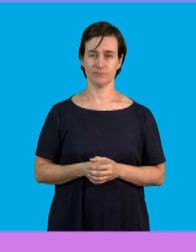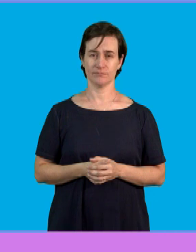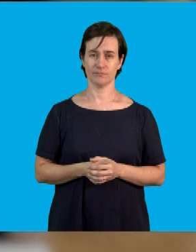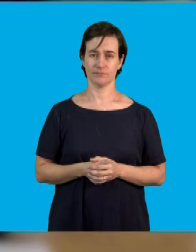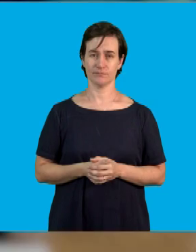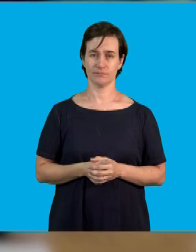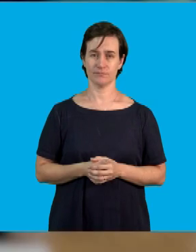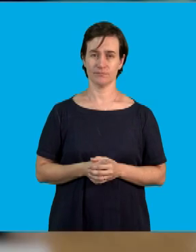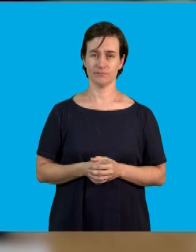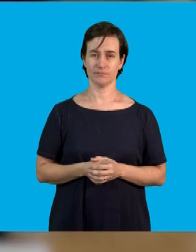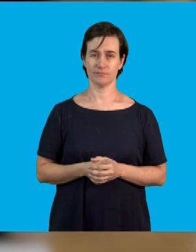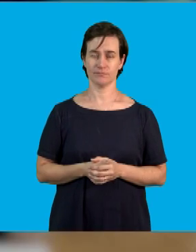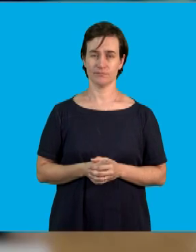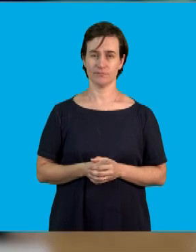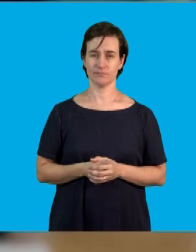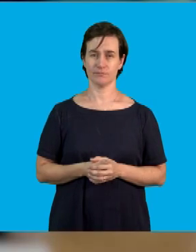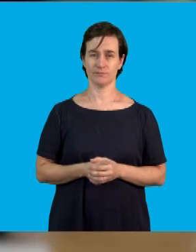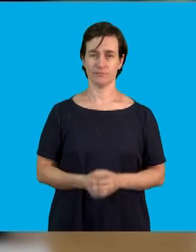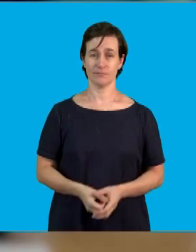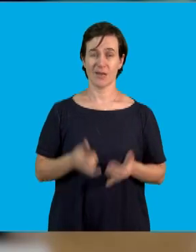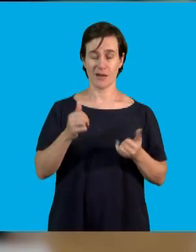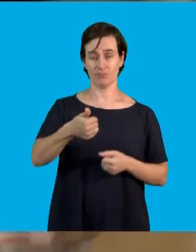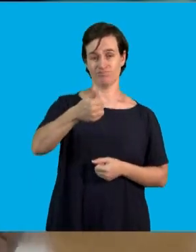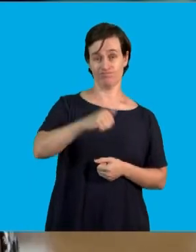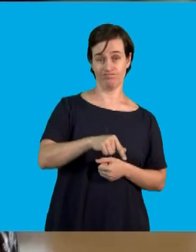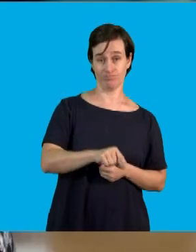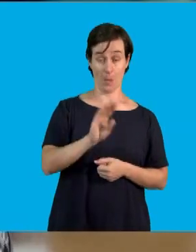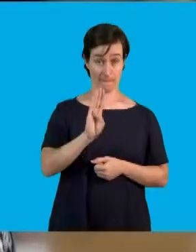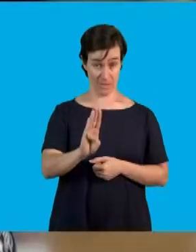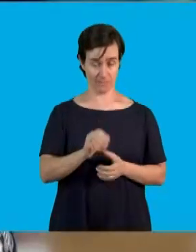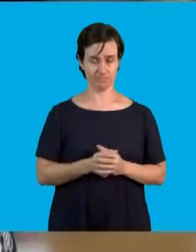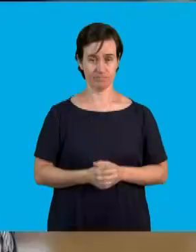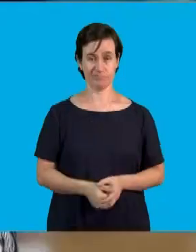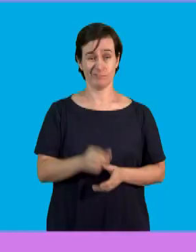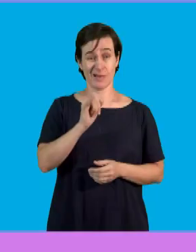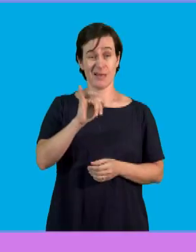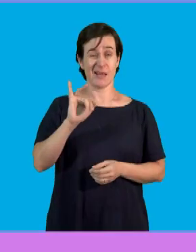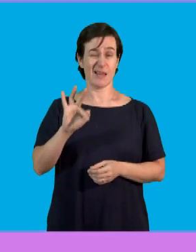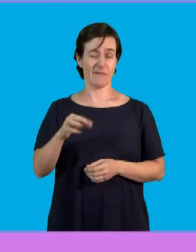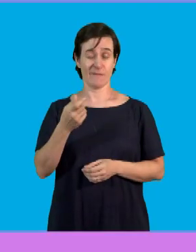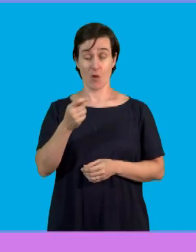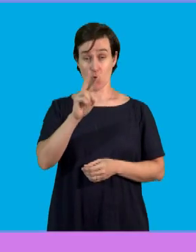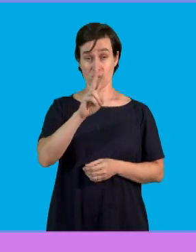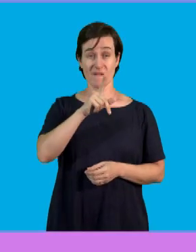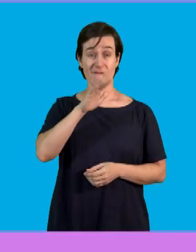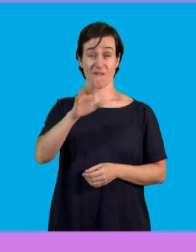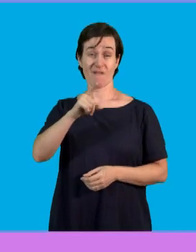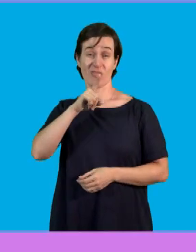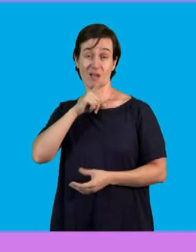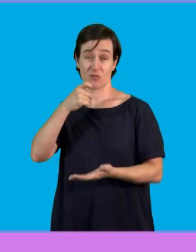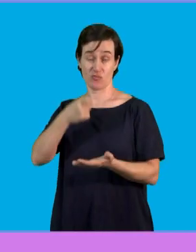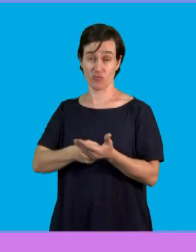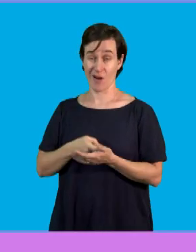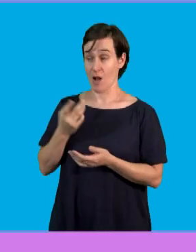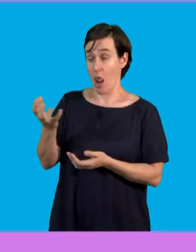investment. Right, so now we are looking at number B. It says here, if an amount of 25,000